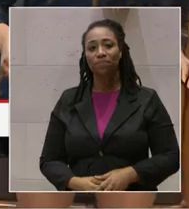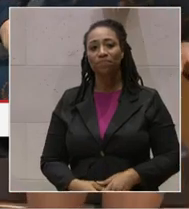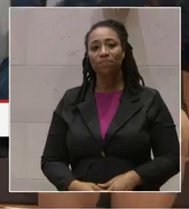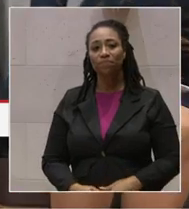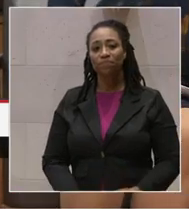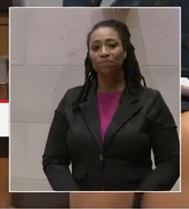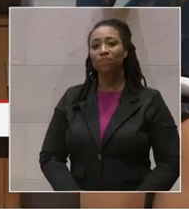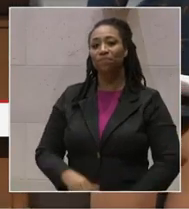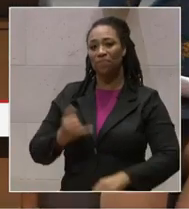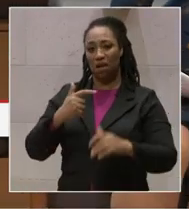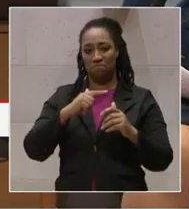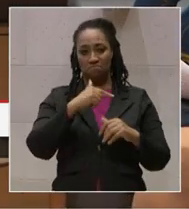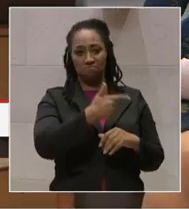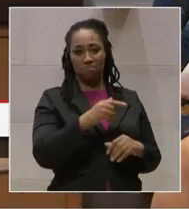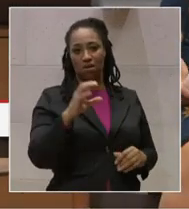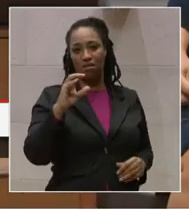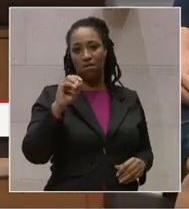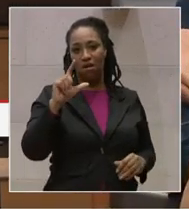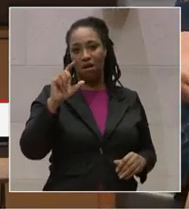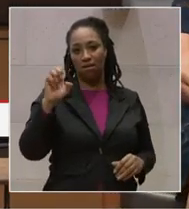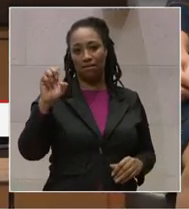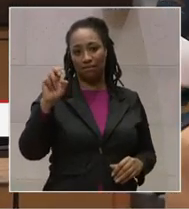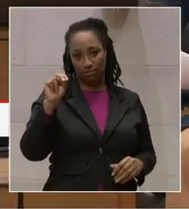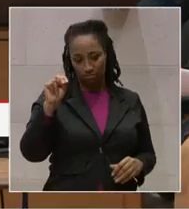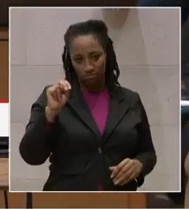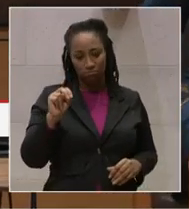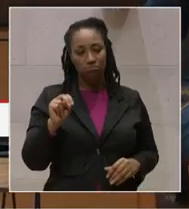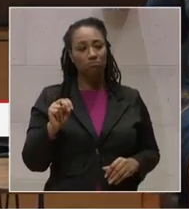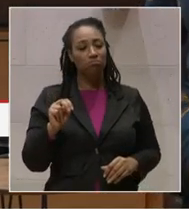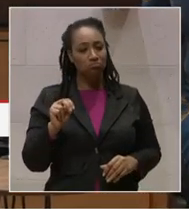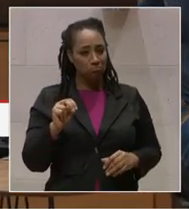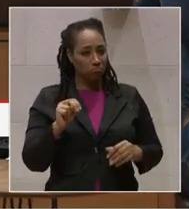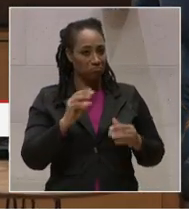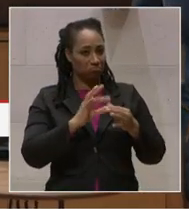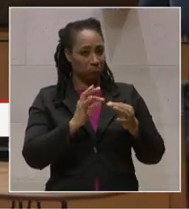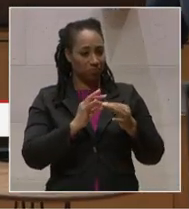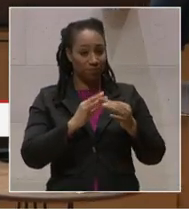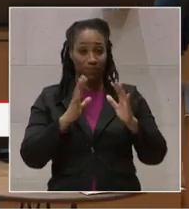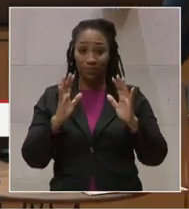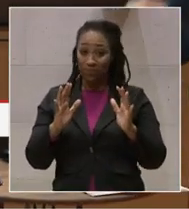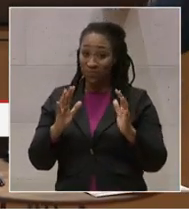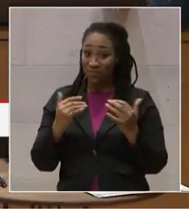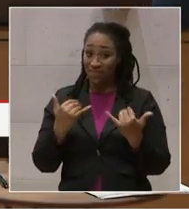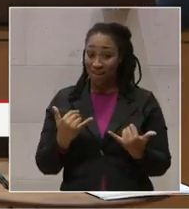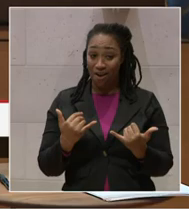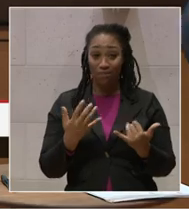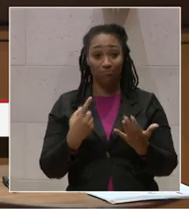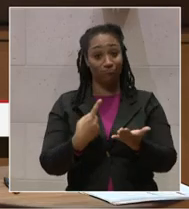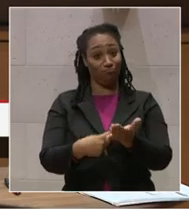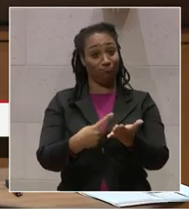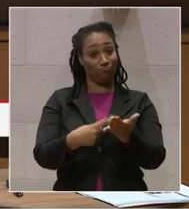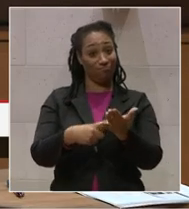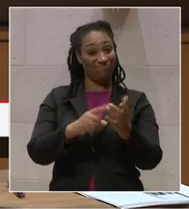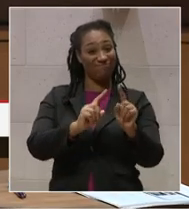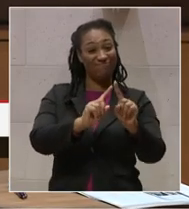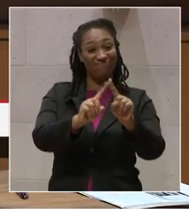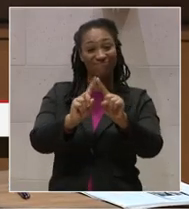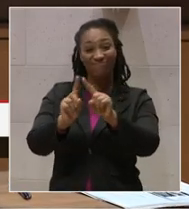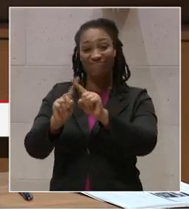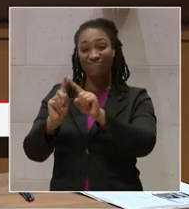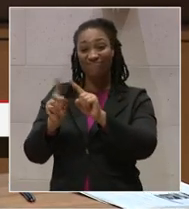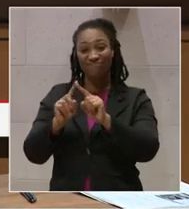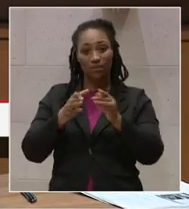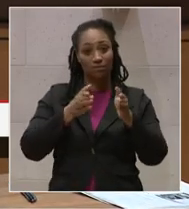as a case study that exemplifies all the district's integrated tools: public land, financial subsidies, zoning